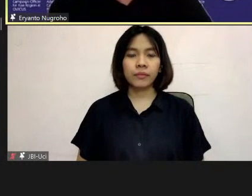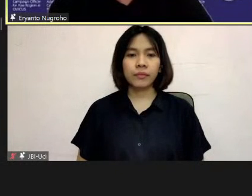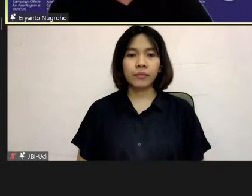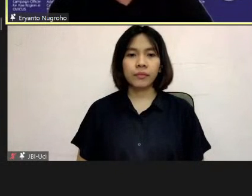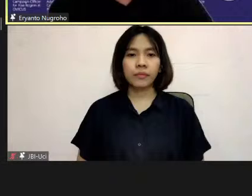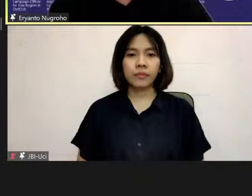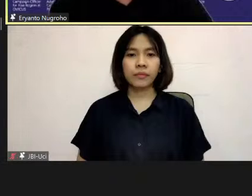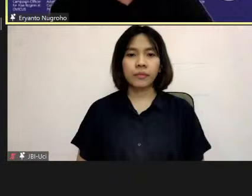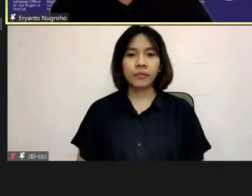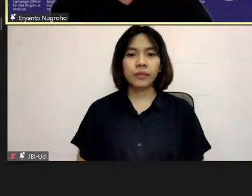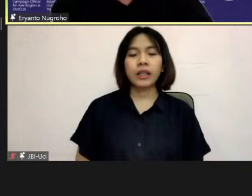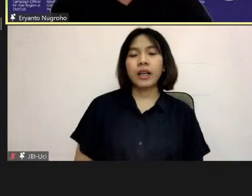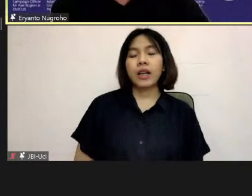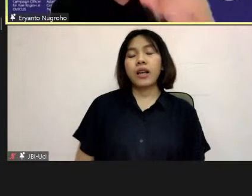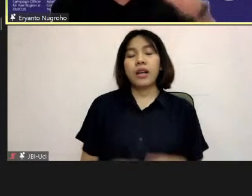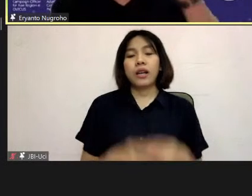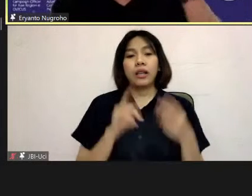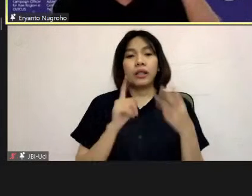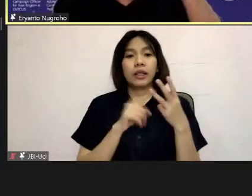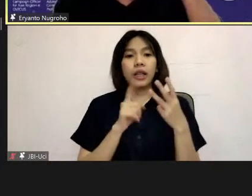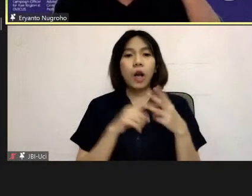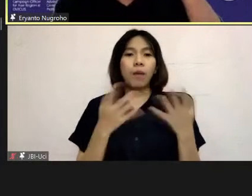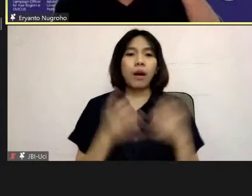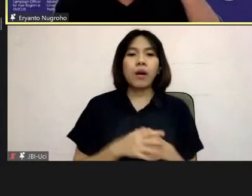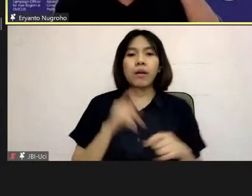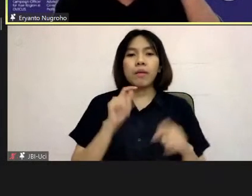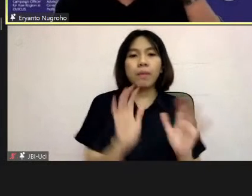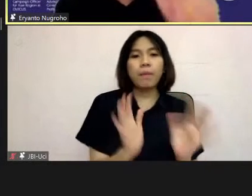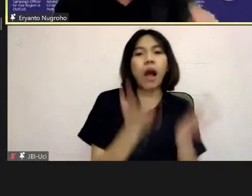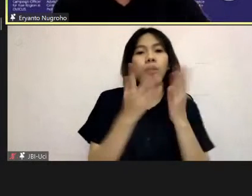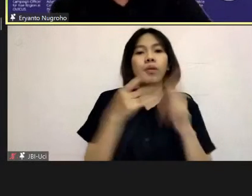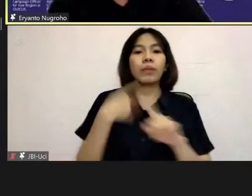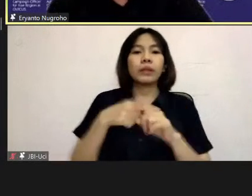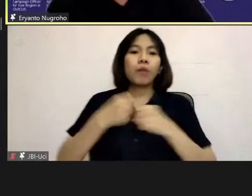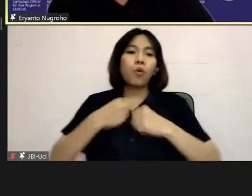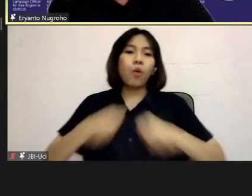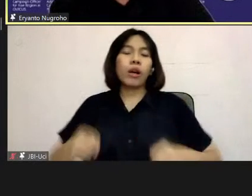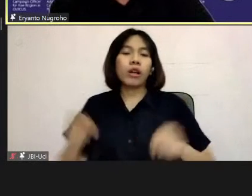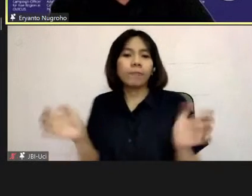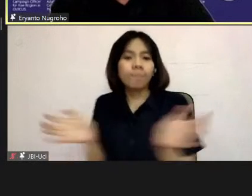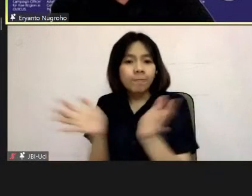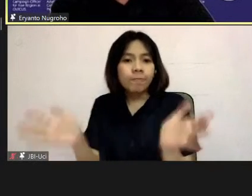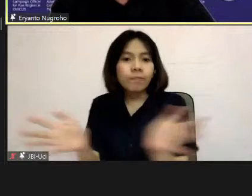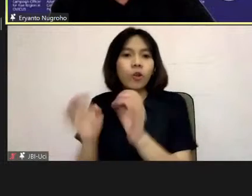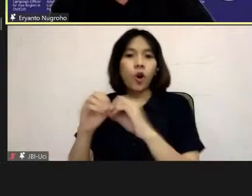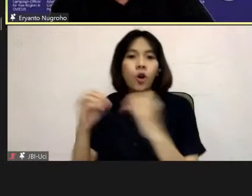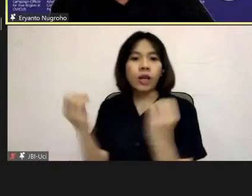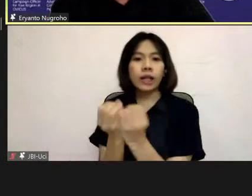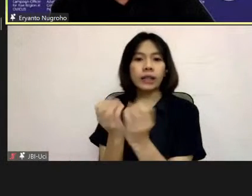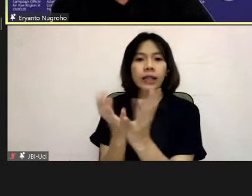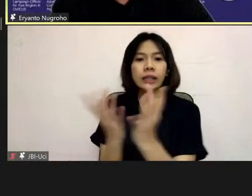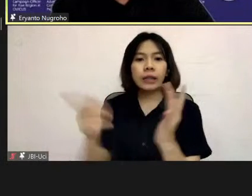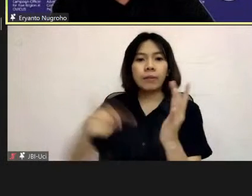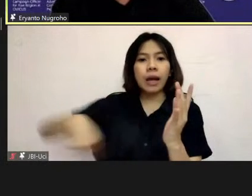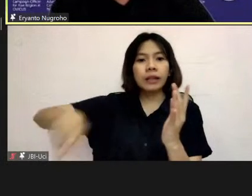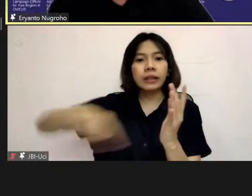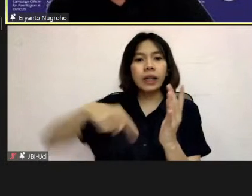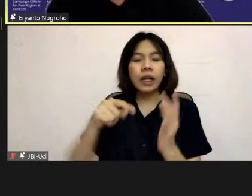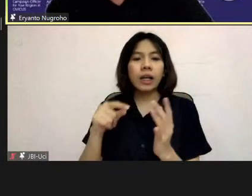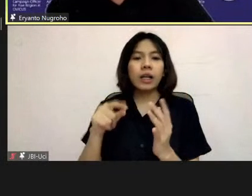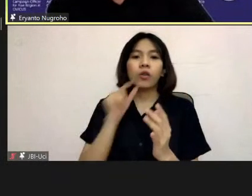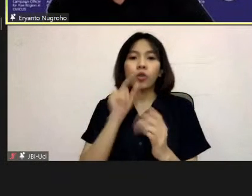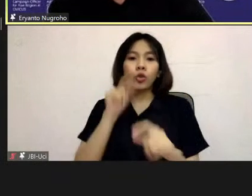priority issues, build and strengthen partnership with civil society actors in public policy development and decision